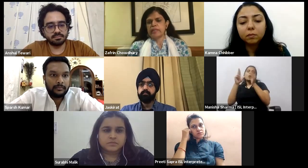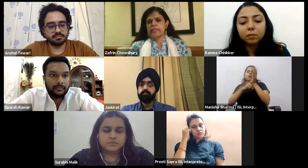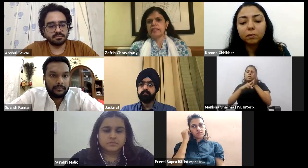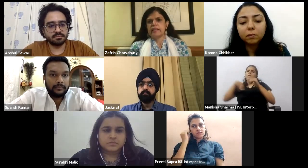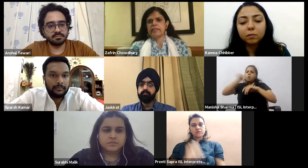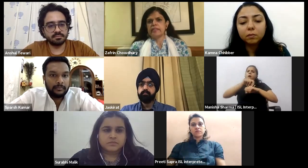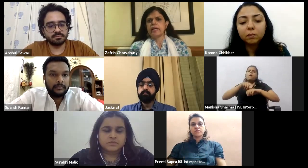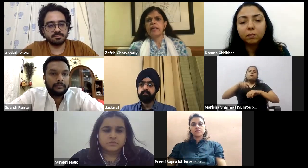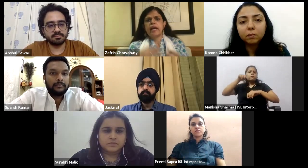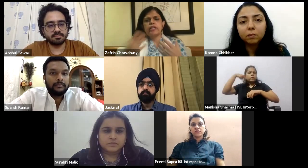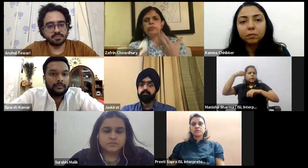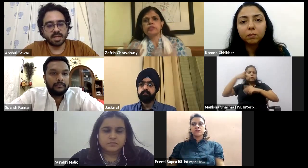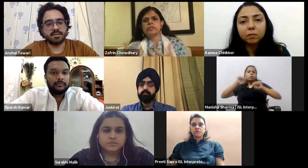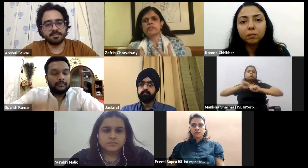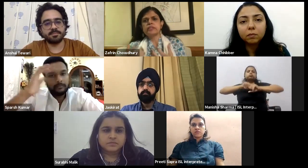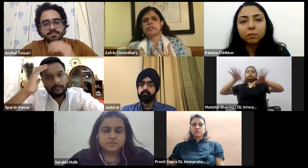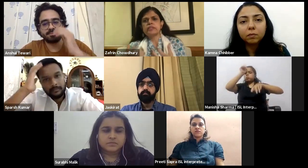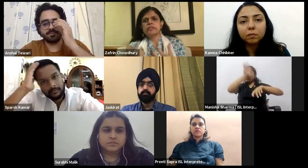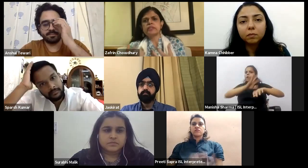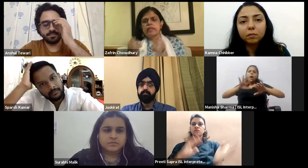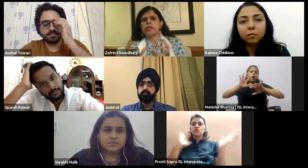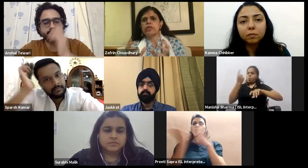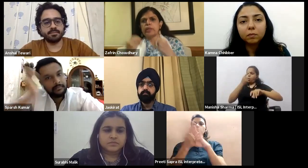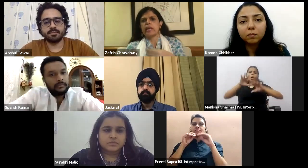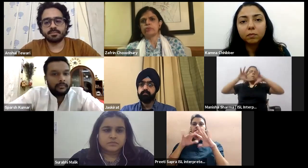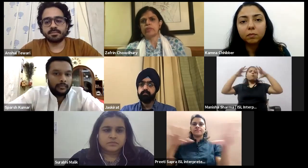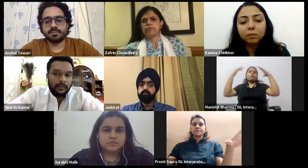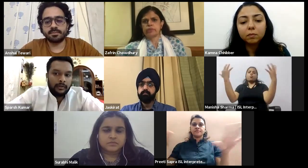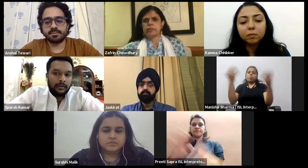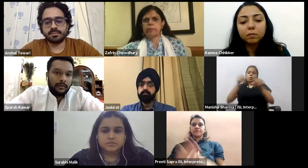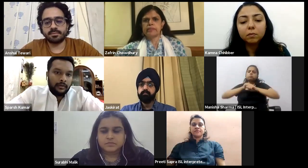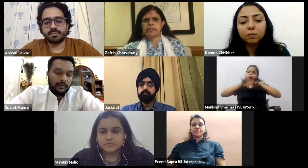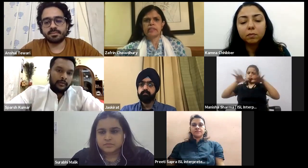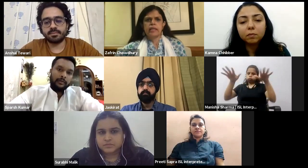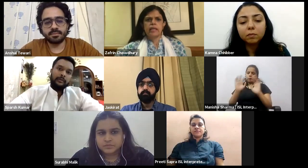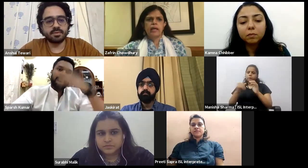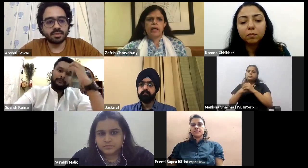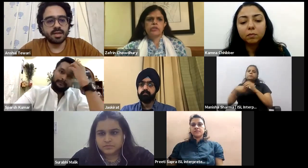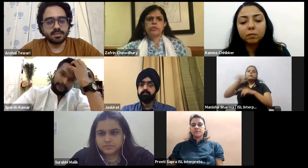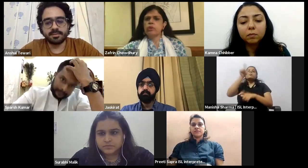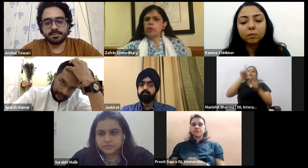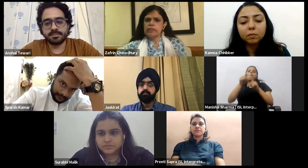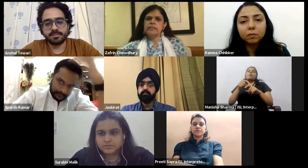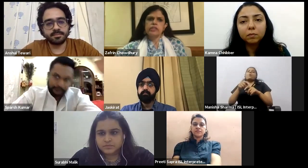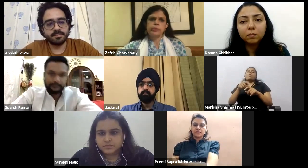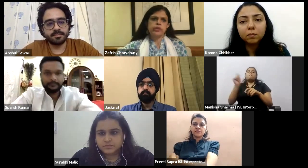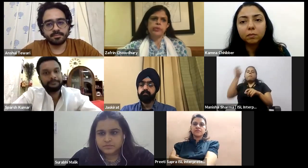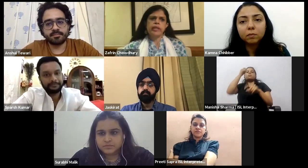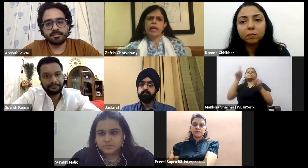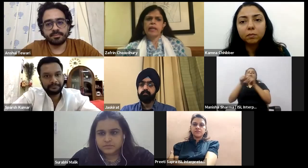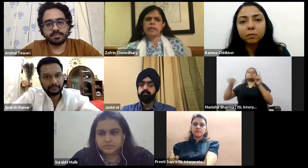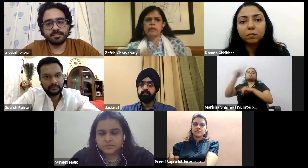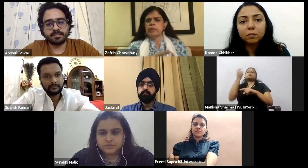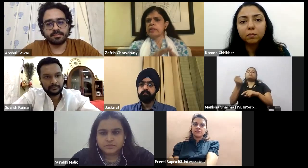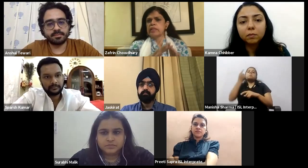not only in India. And it was in a humorous way trying to reinforce the message. Right. So all these things we are